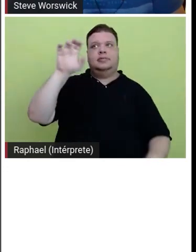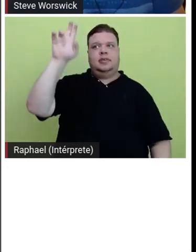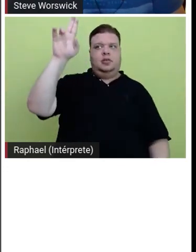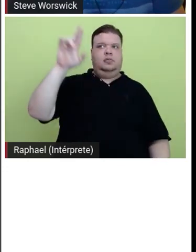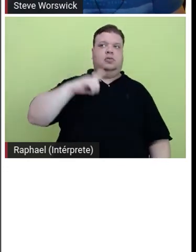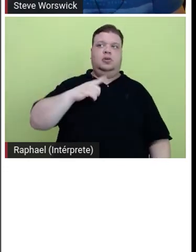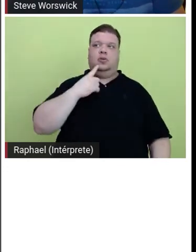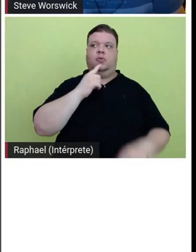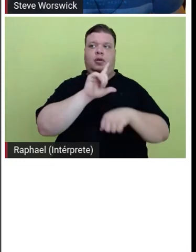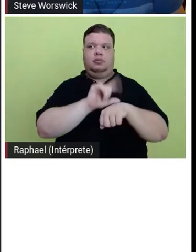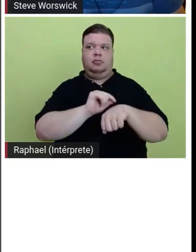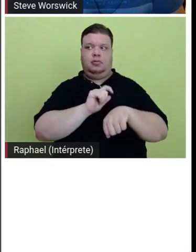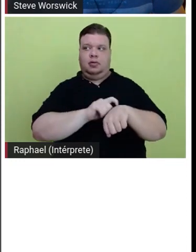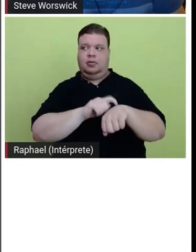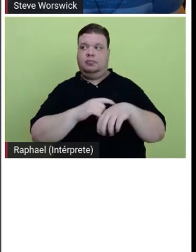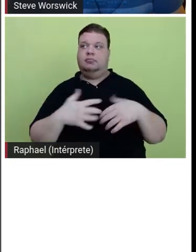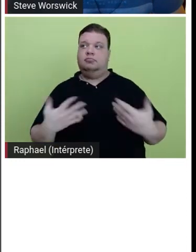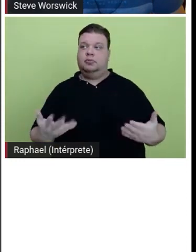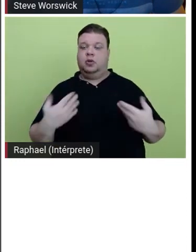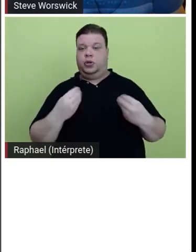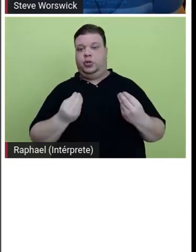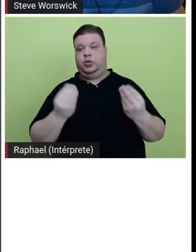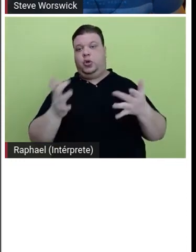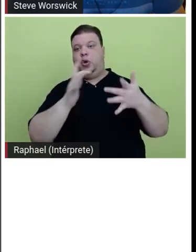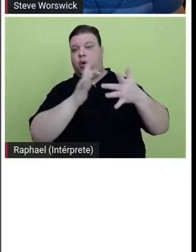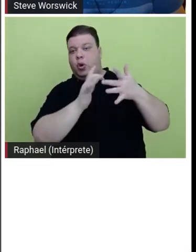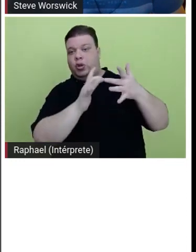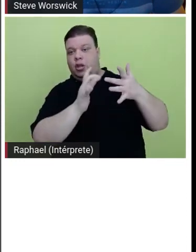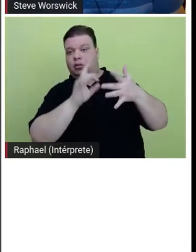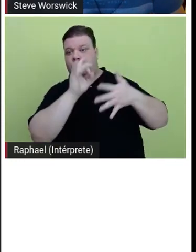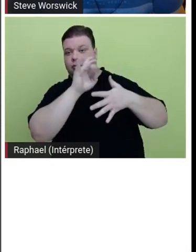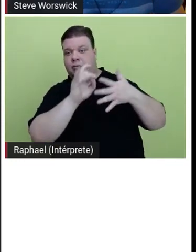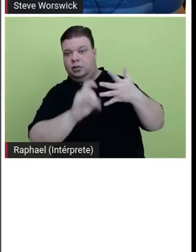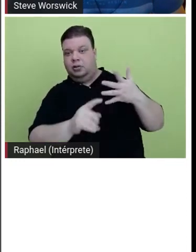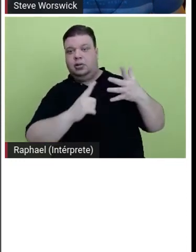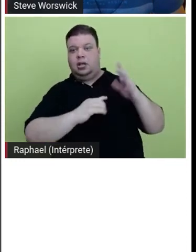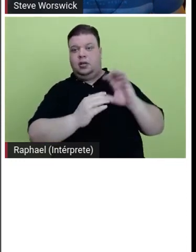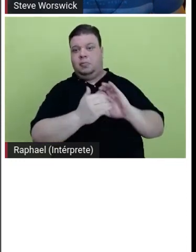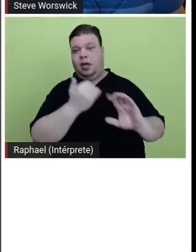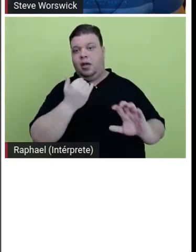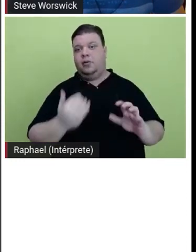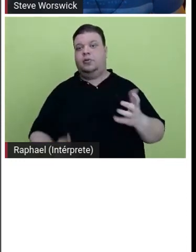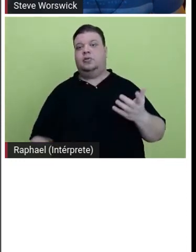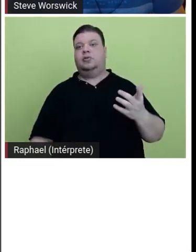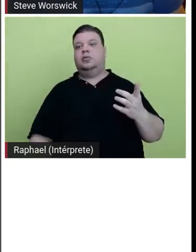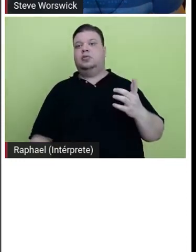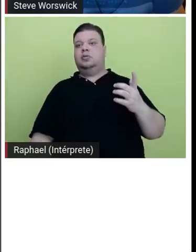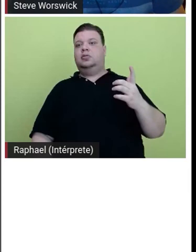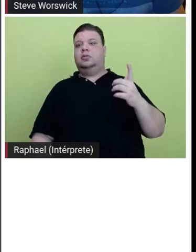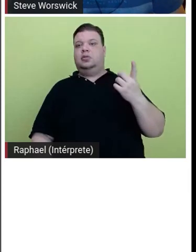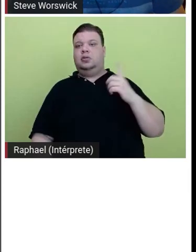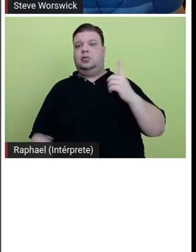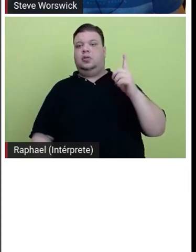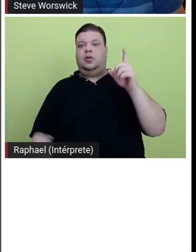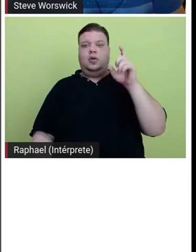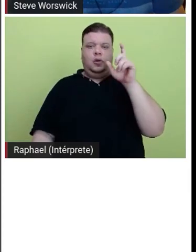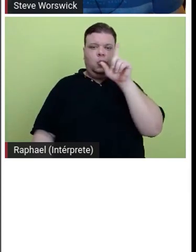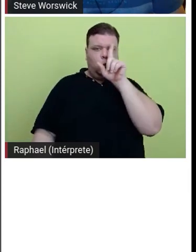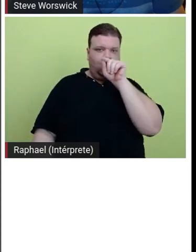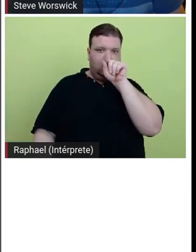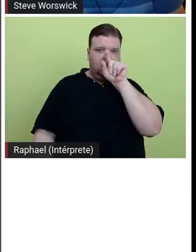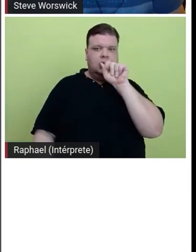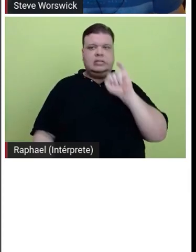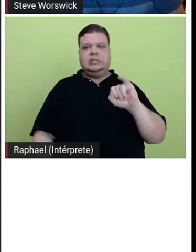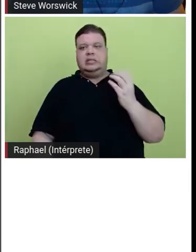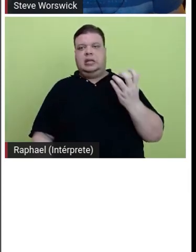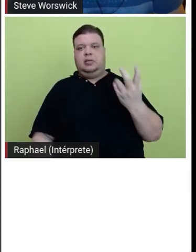been interested in creating a chatbot of yourself, and there's Pandorabots.com. That's where I got started and